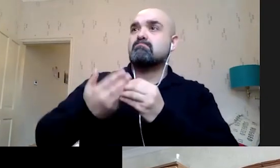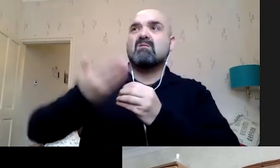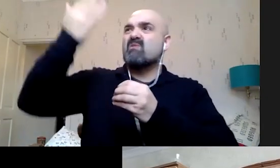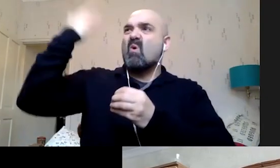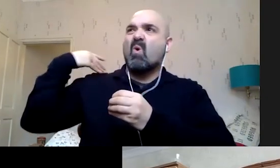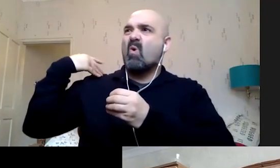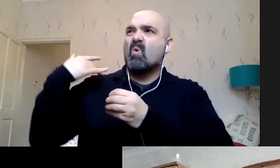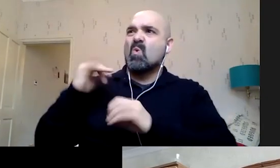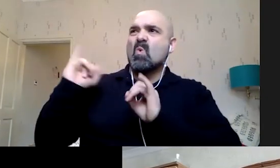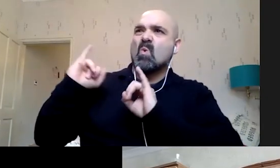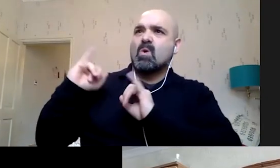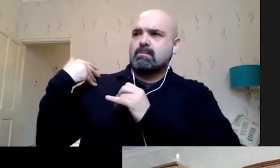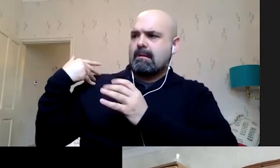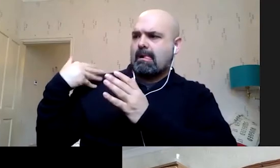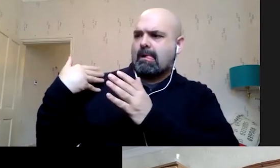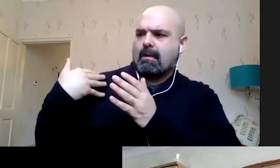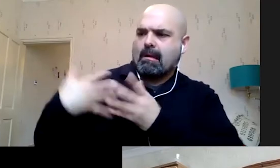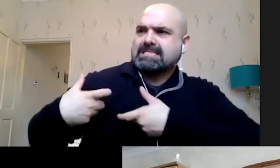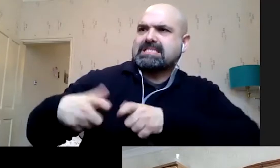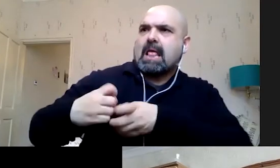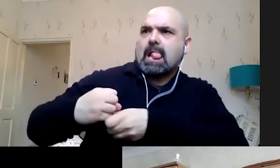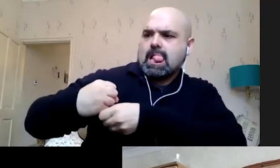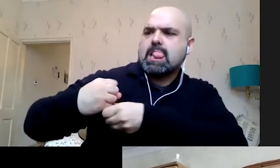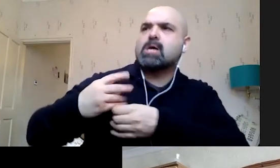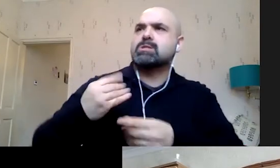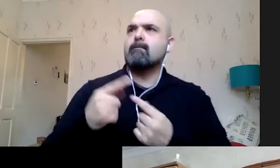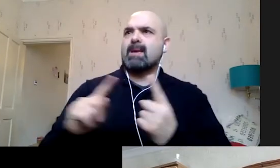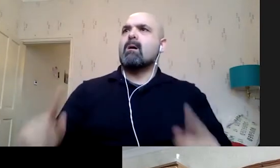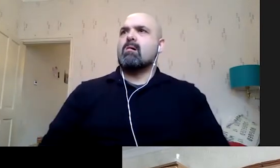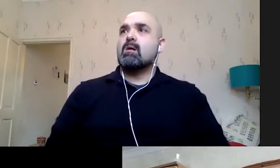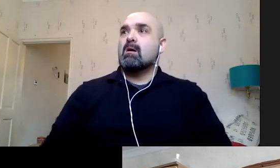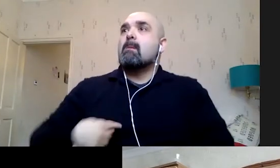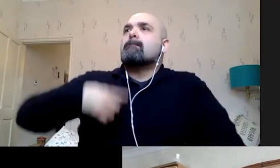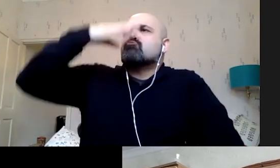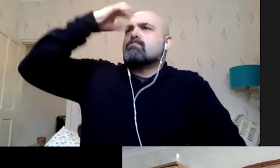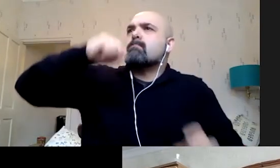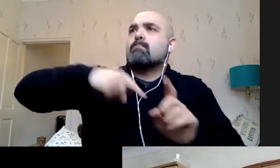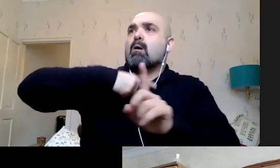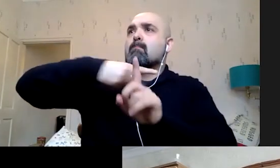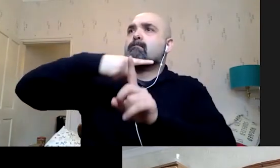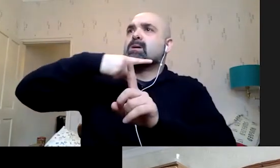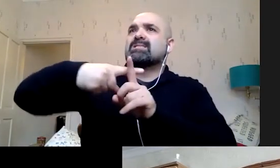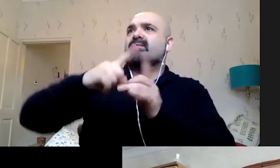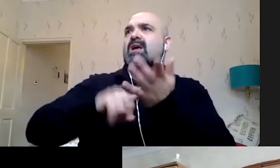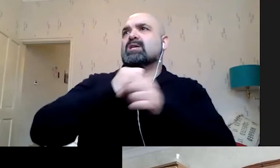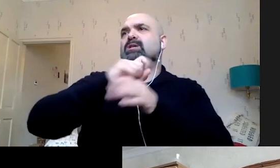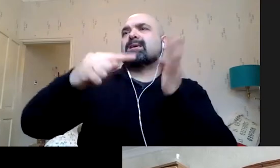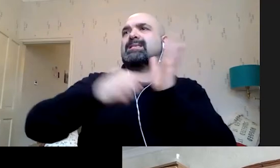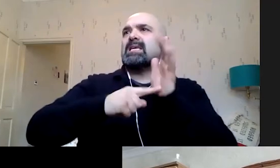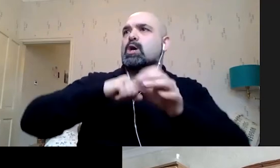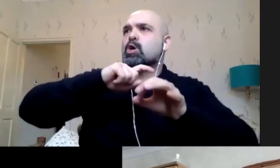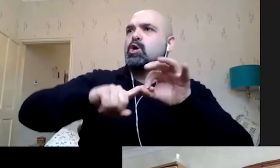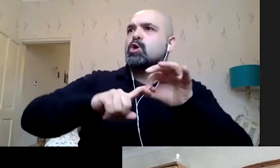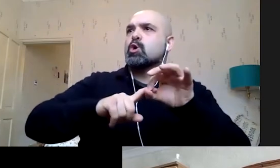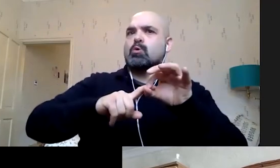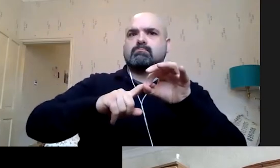still loom over society. Because I've only remember positive portrayals of LGBTQ characters in the